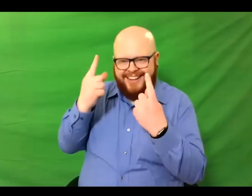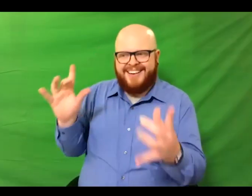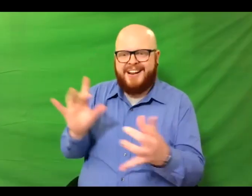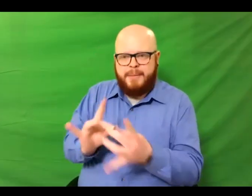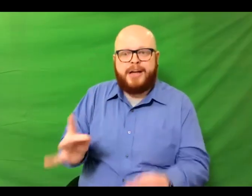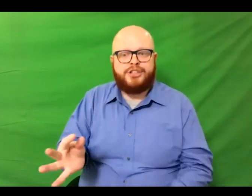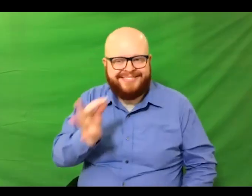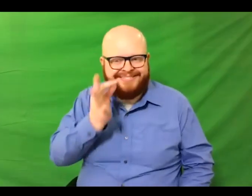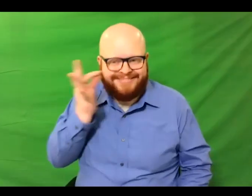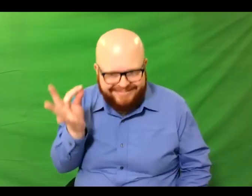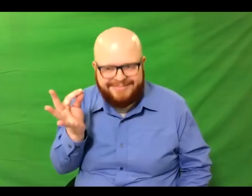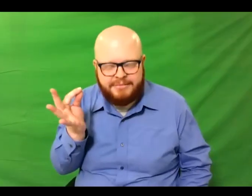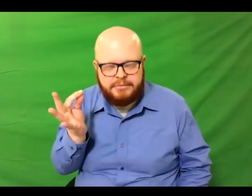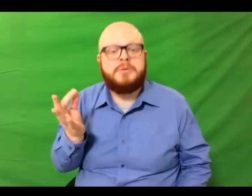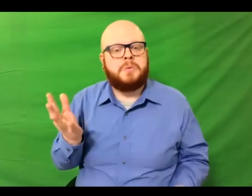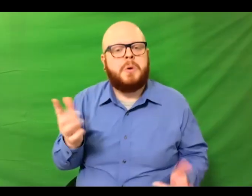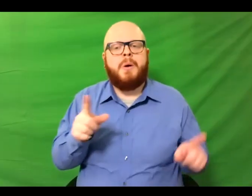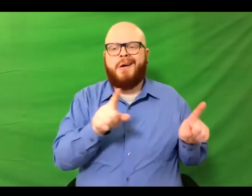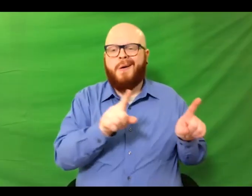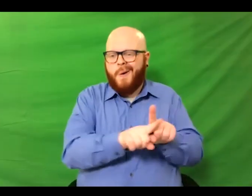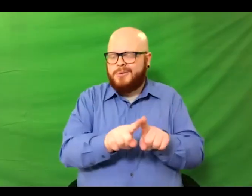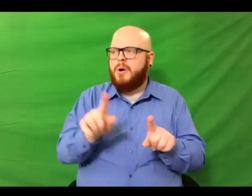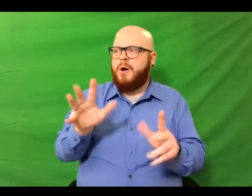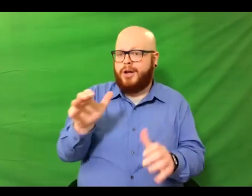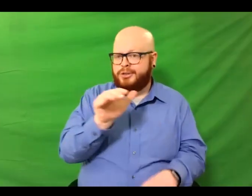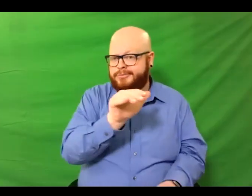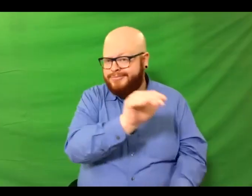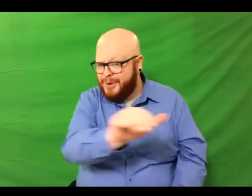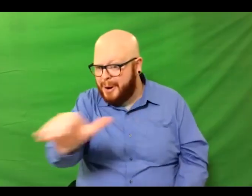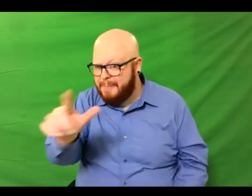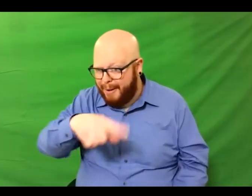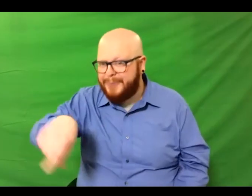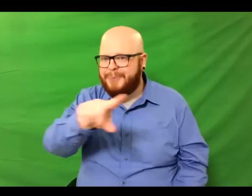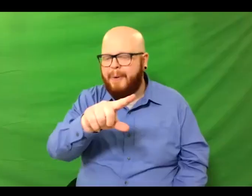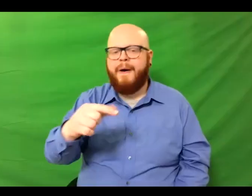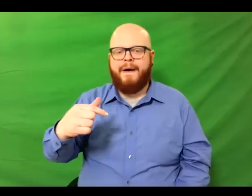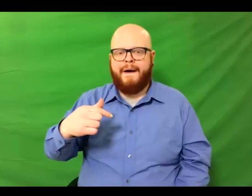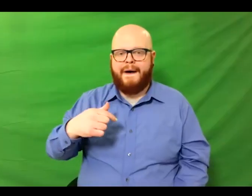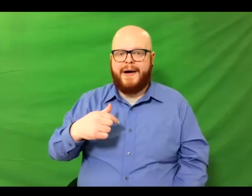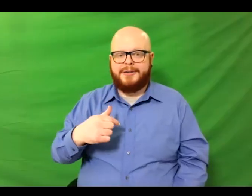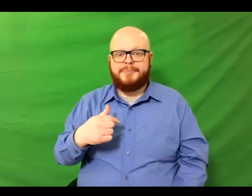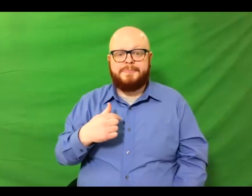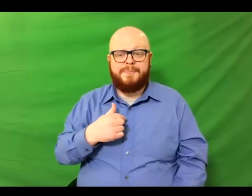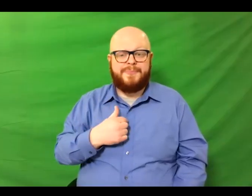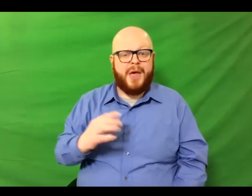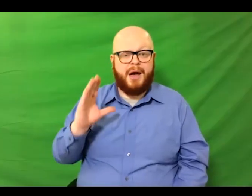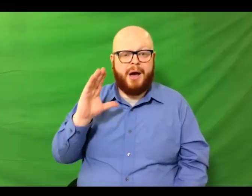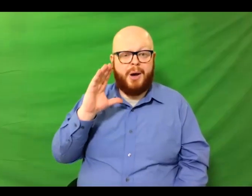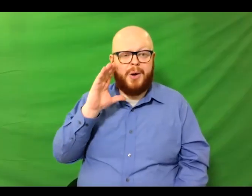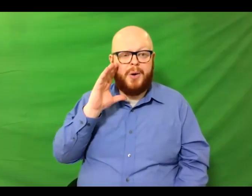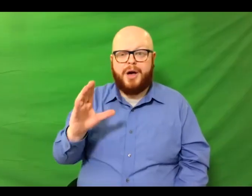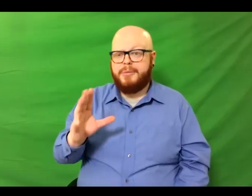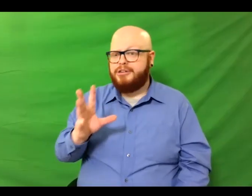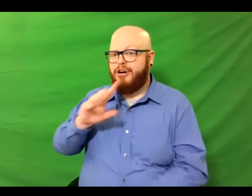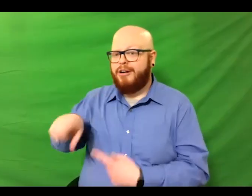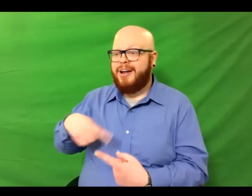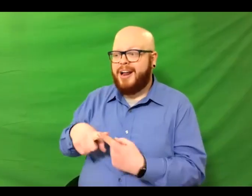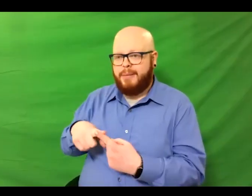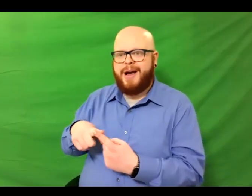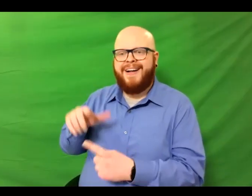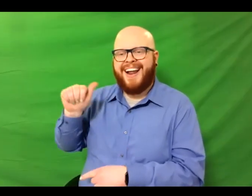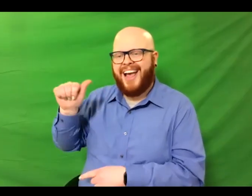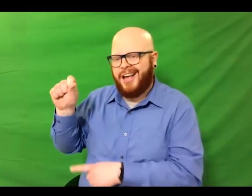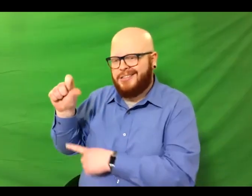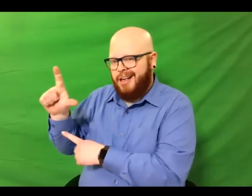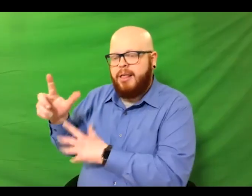message. I also want to take this time to remind you that I'm going to be talking about American Sign Language, and that manual alphabet has 26 hand